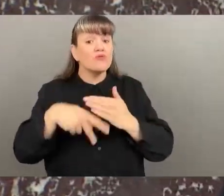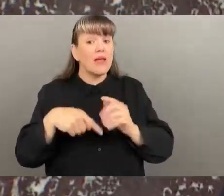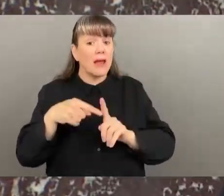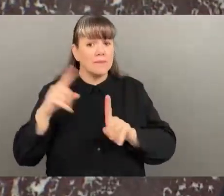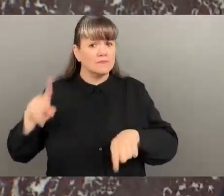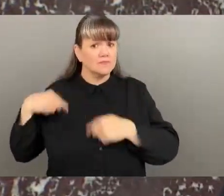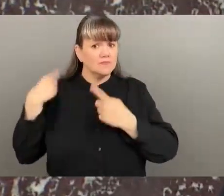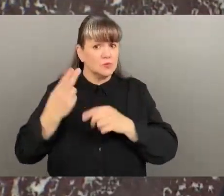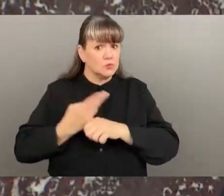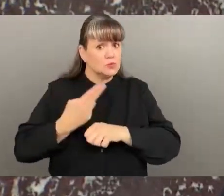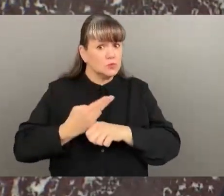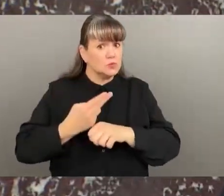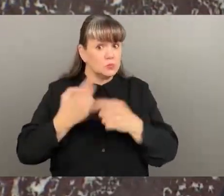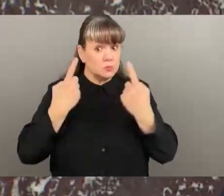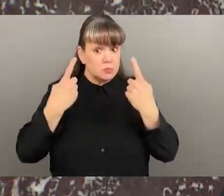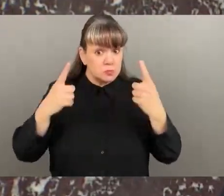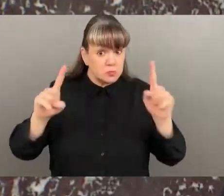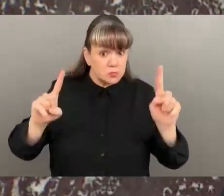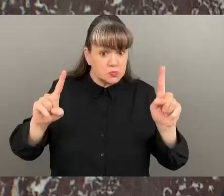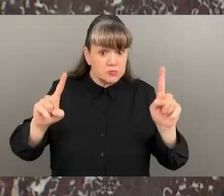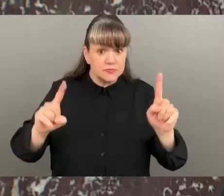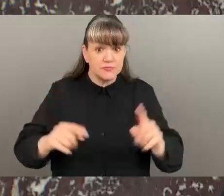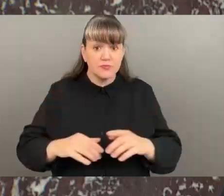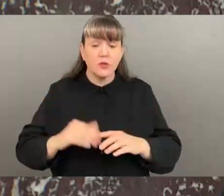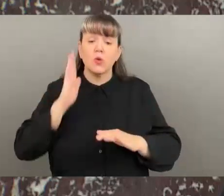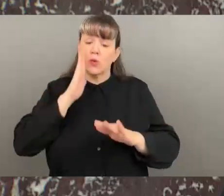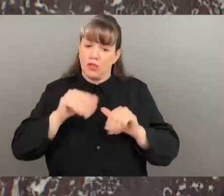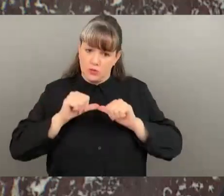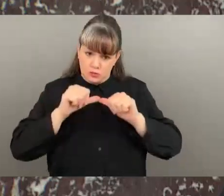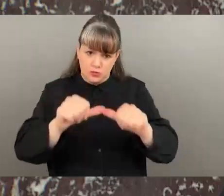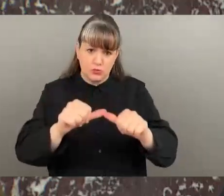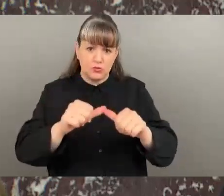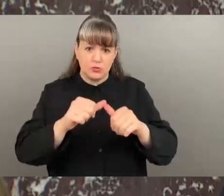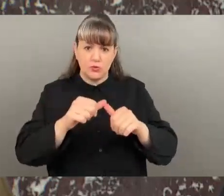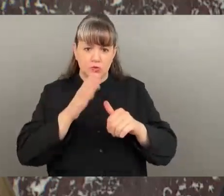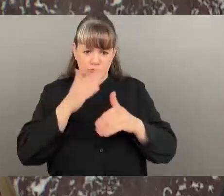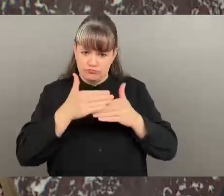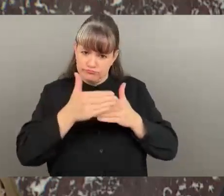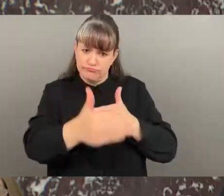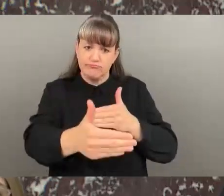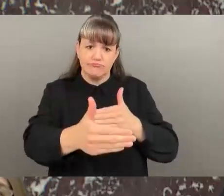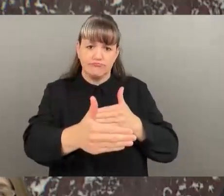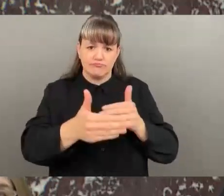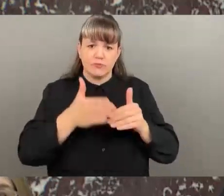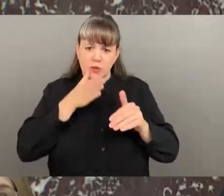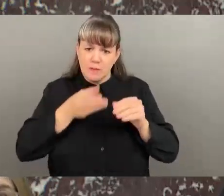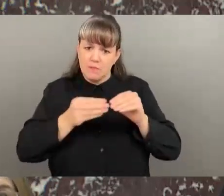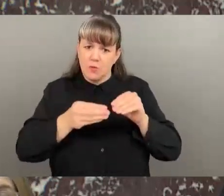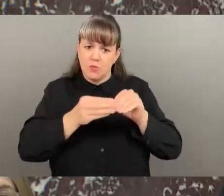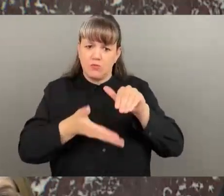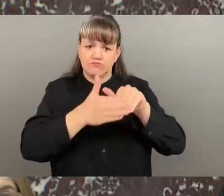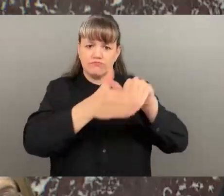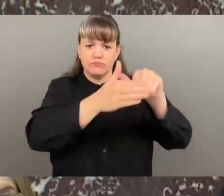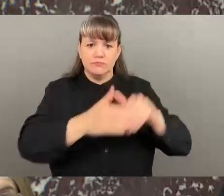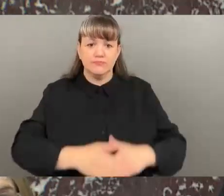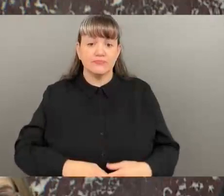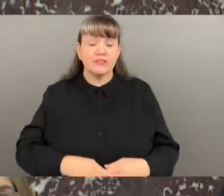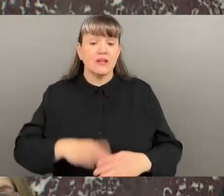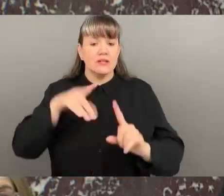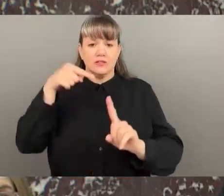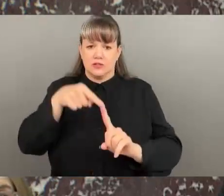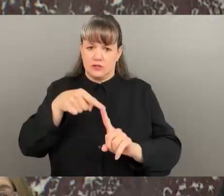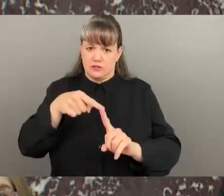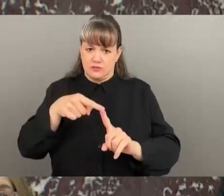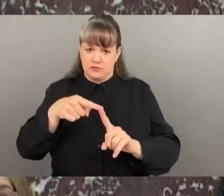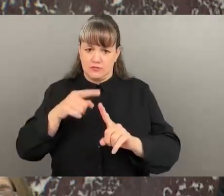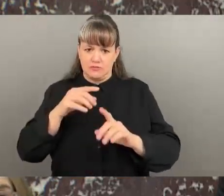to continue into the future. The whole crux of the issue is the ability to meet the needs of the client. This person who is calling